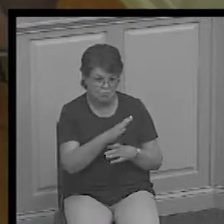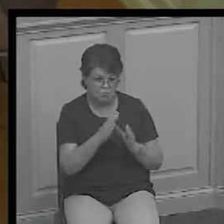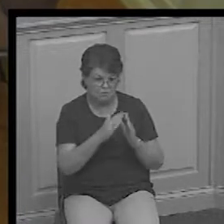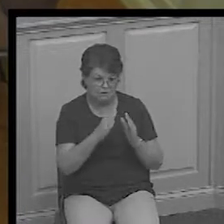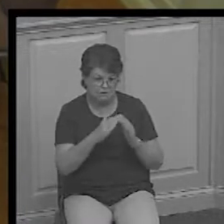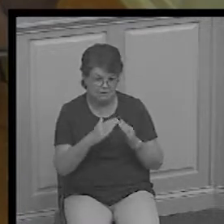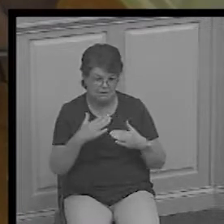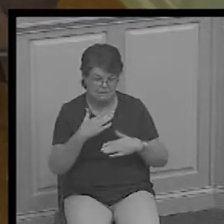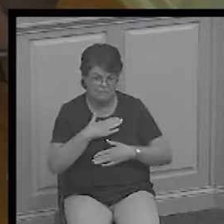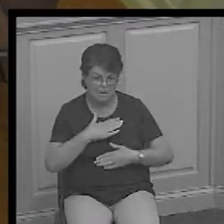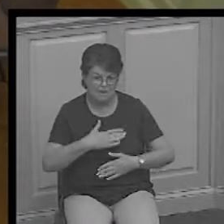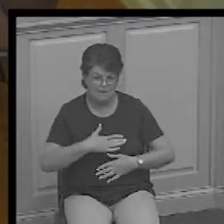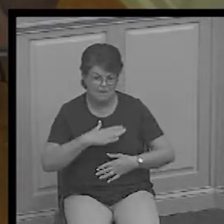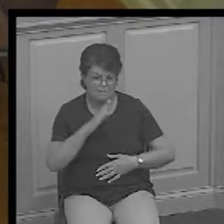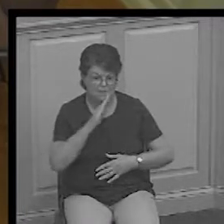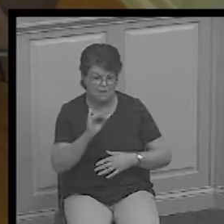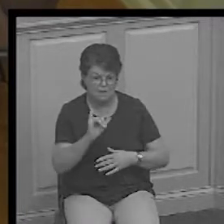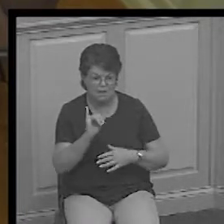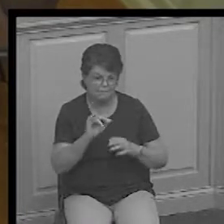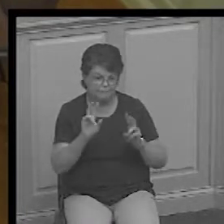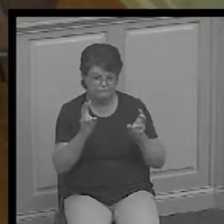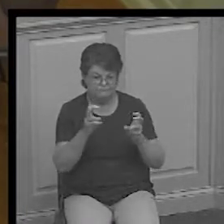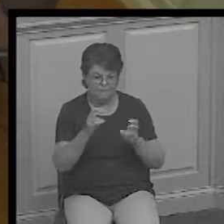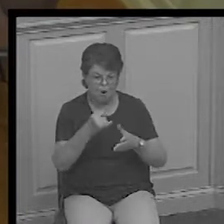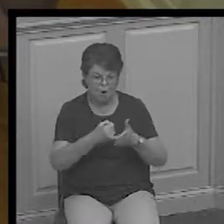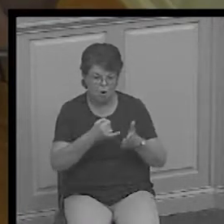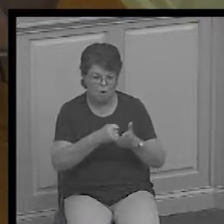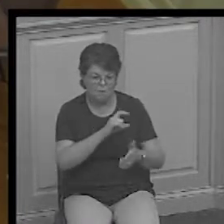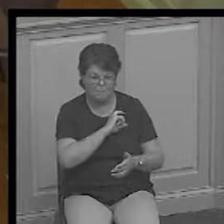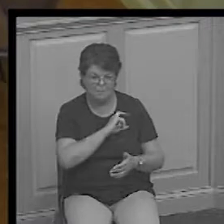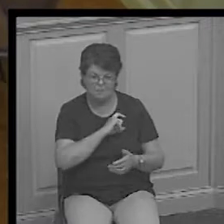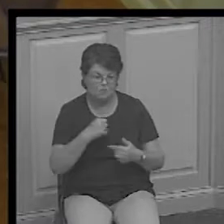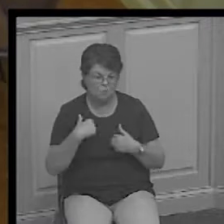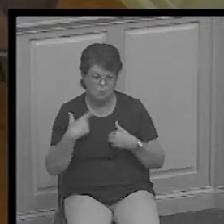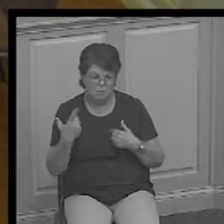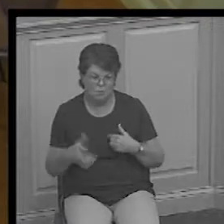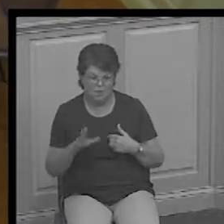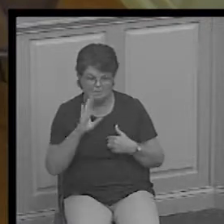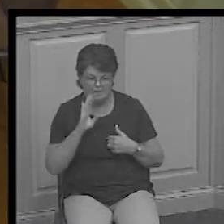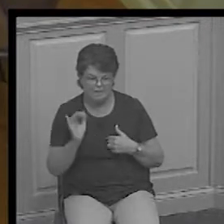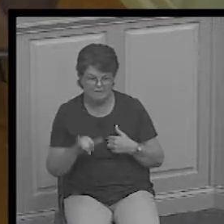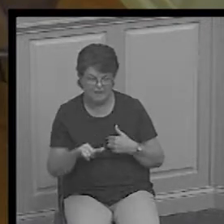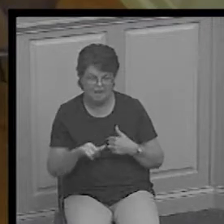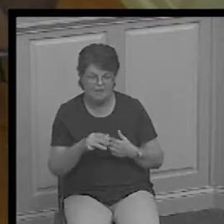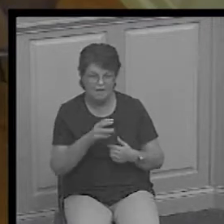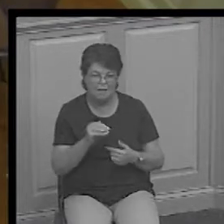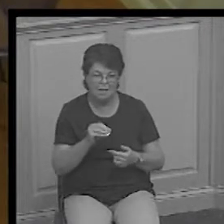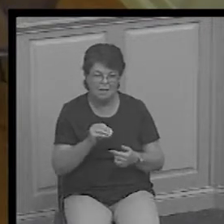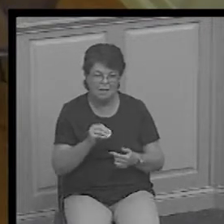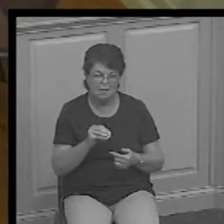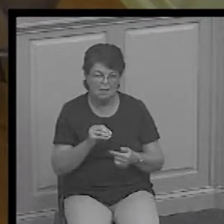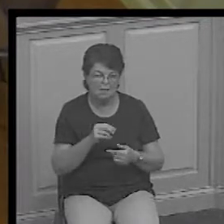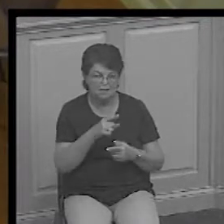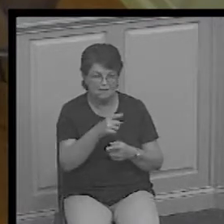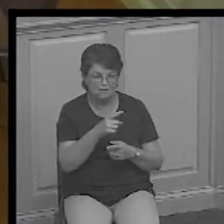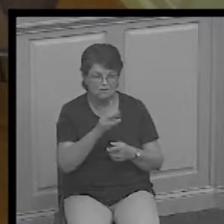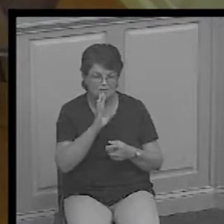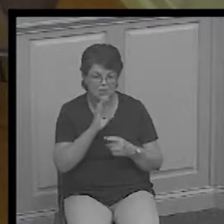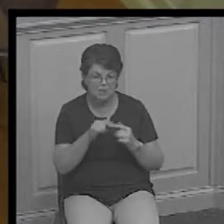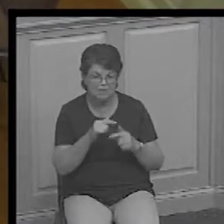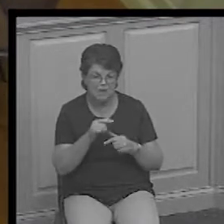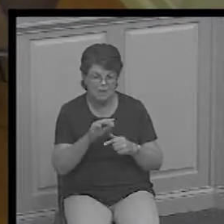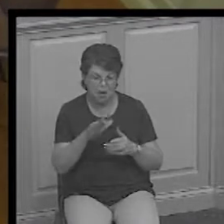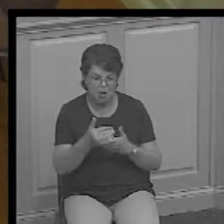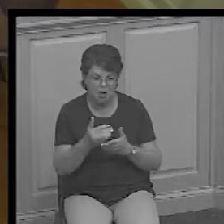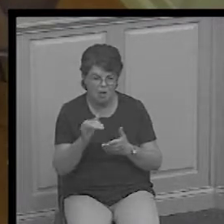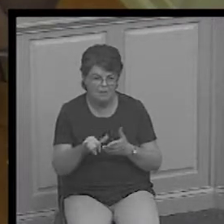body being the art police? Yeah, no. We don't want to be the art police. And the document that Mimi's referencing talks about all